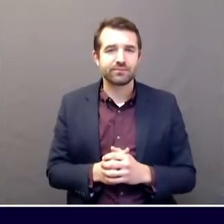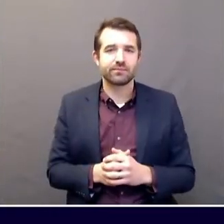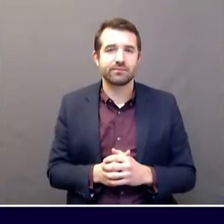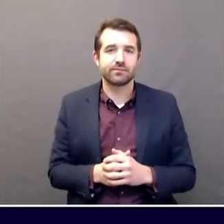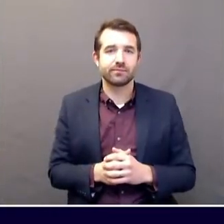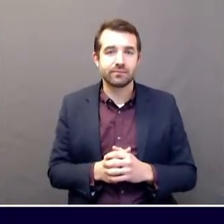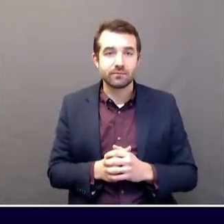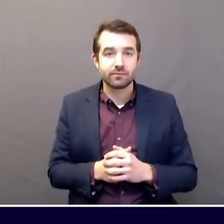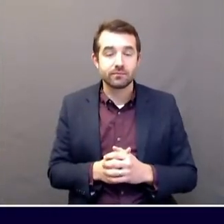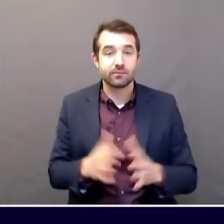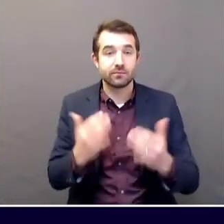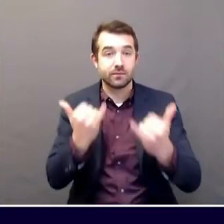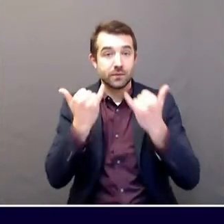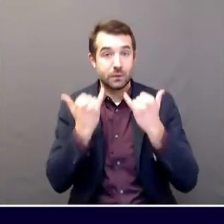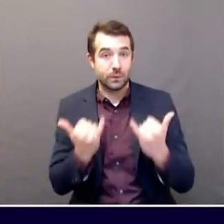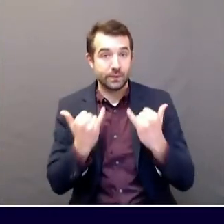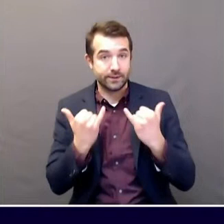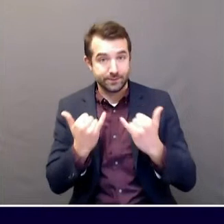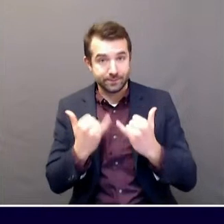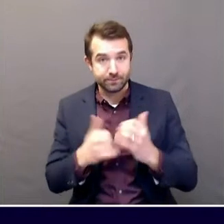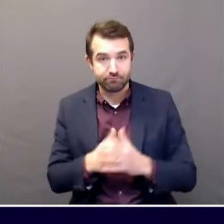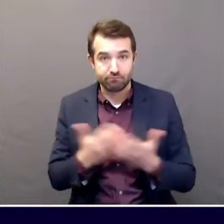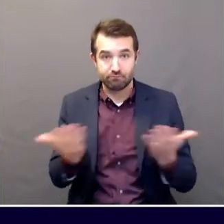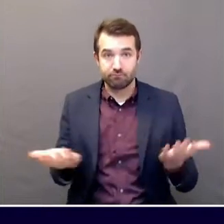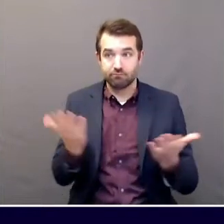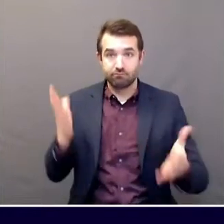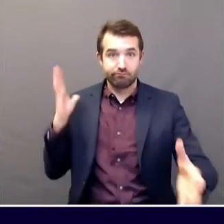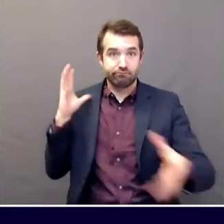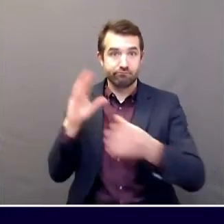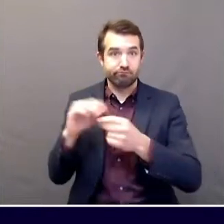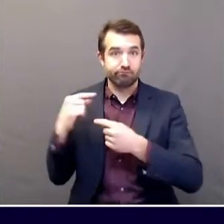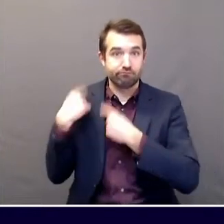Right now in Maine, there are a total of